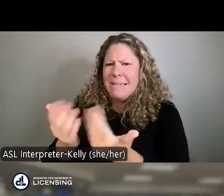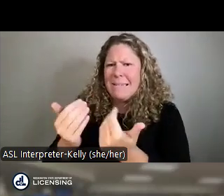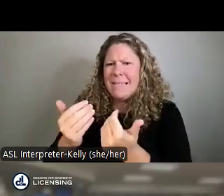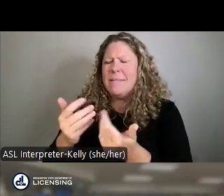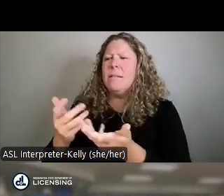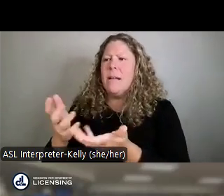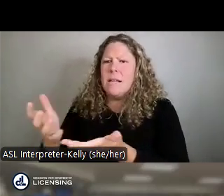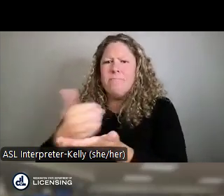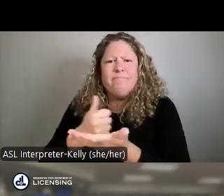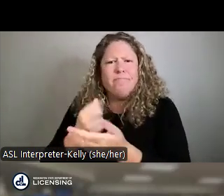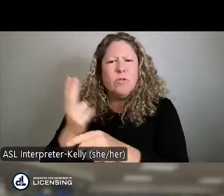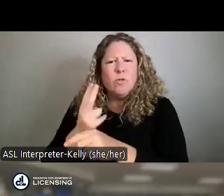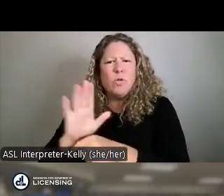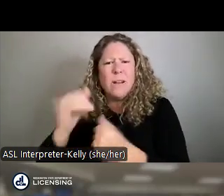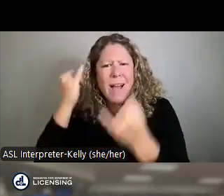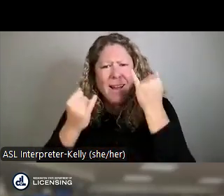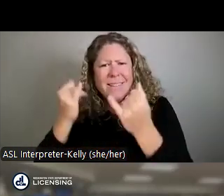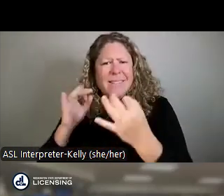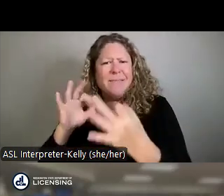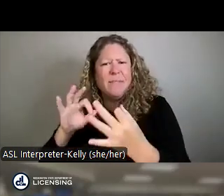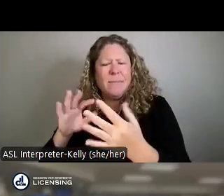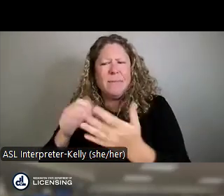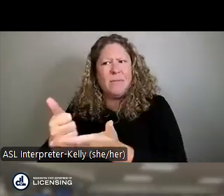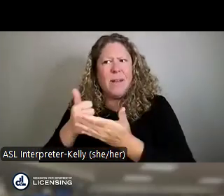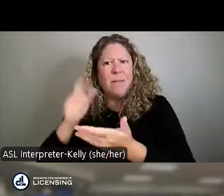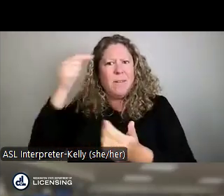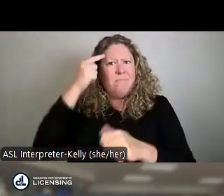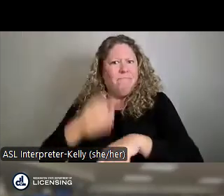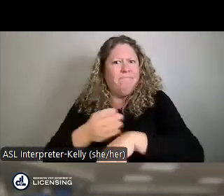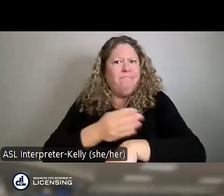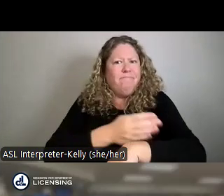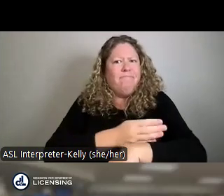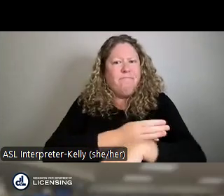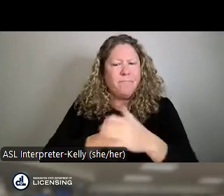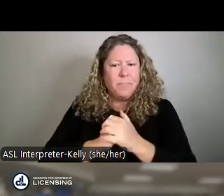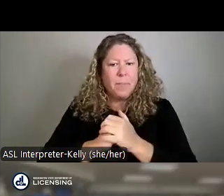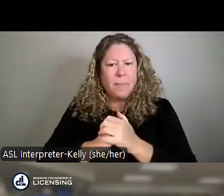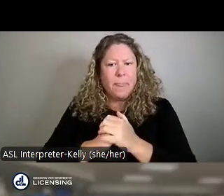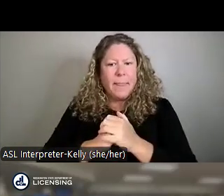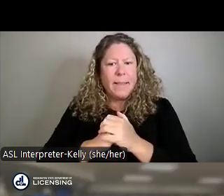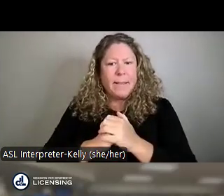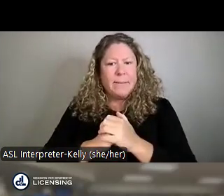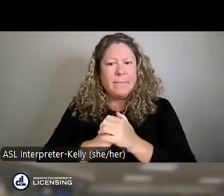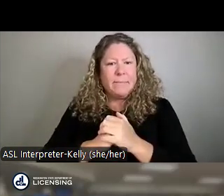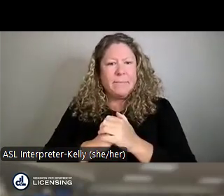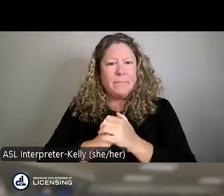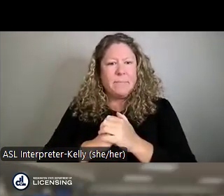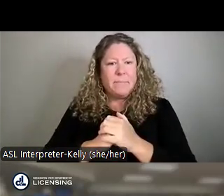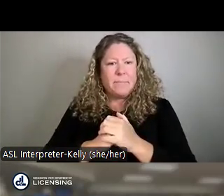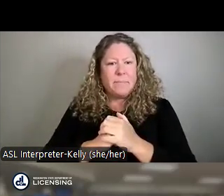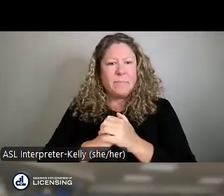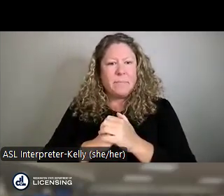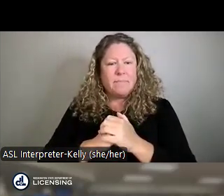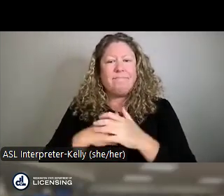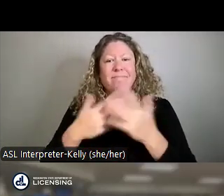their ideas to make improvements in those journeys. And that is also a big lift.